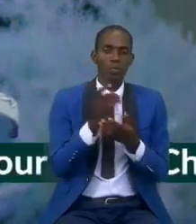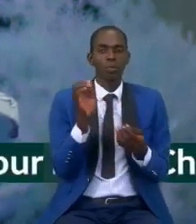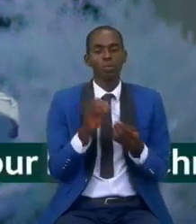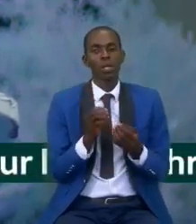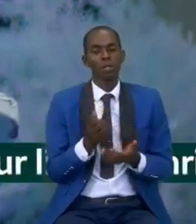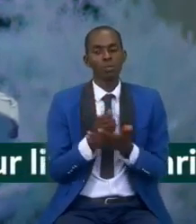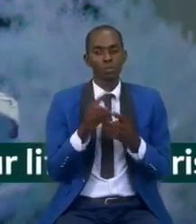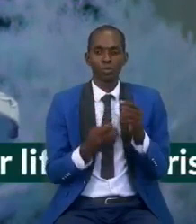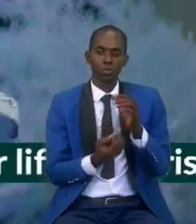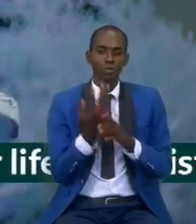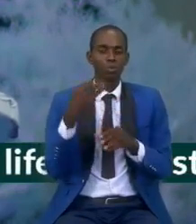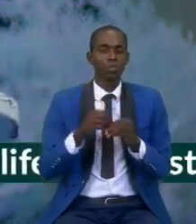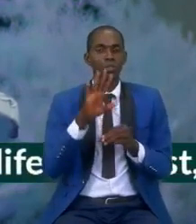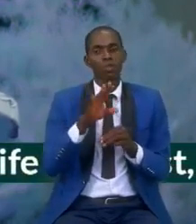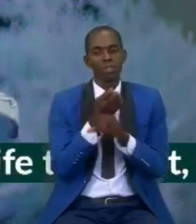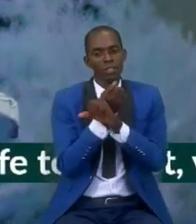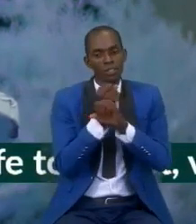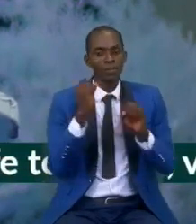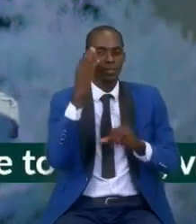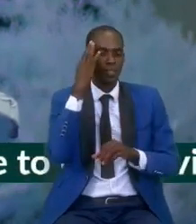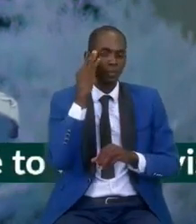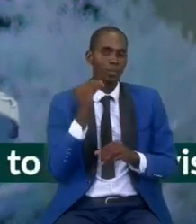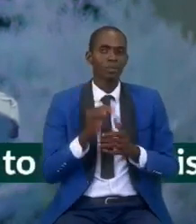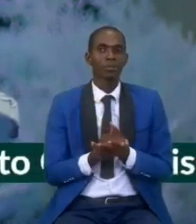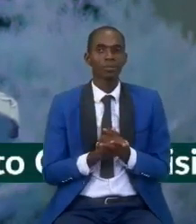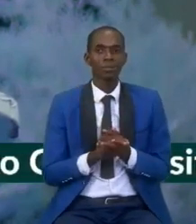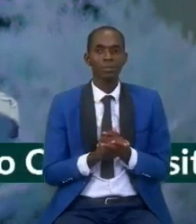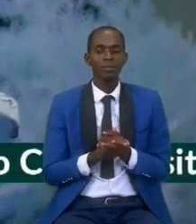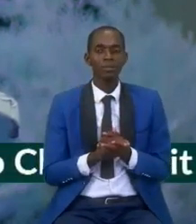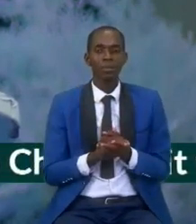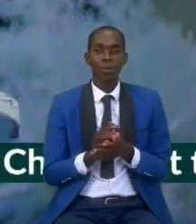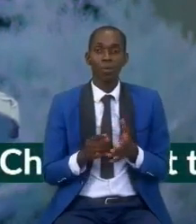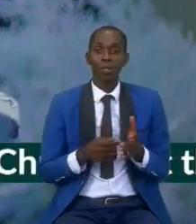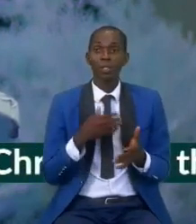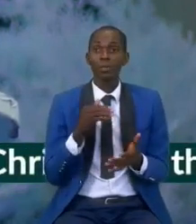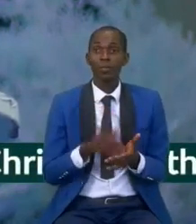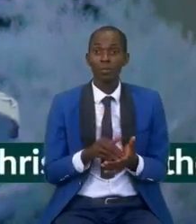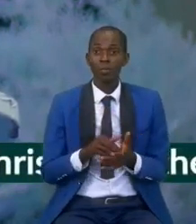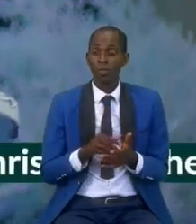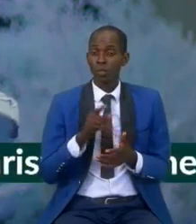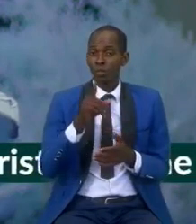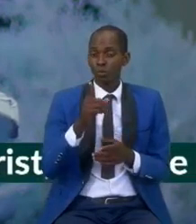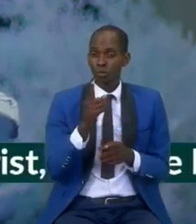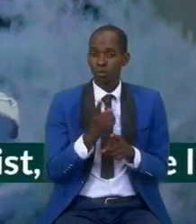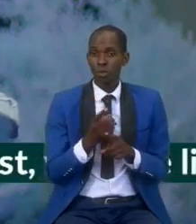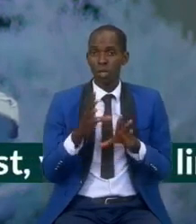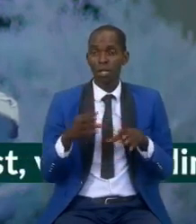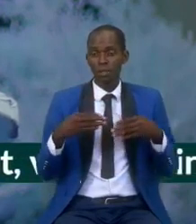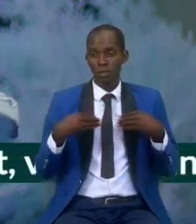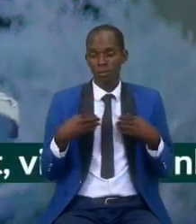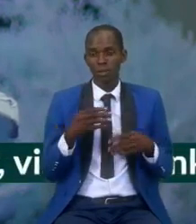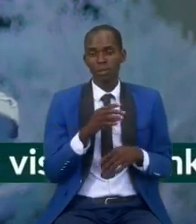Once again, you gave your life to the Lord. As you are watching online